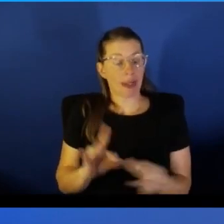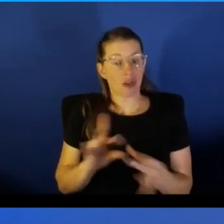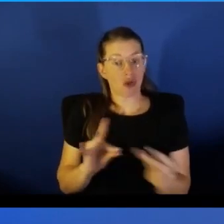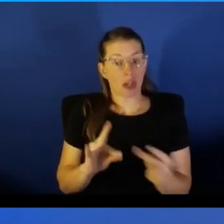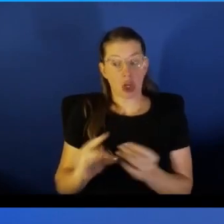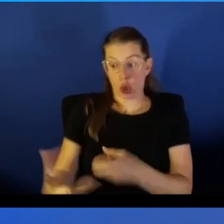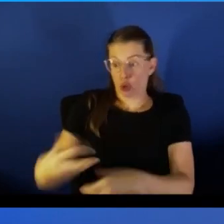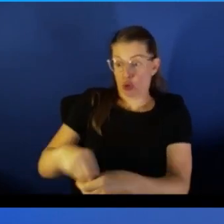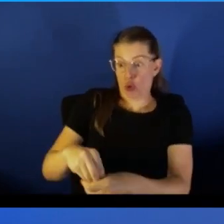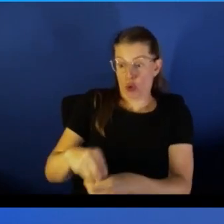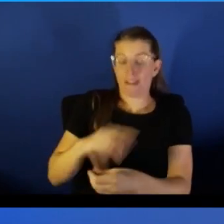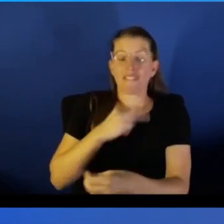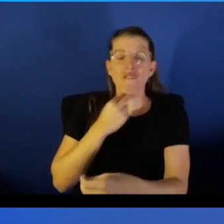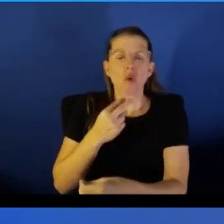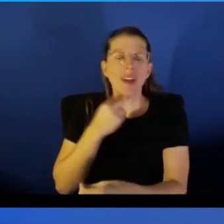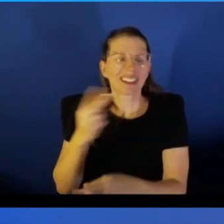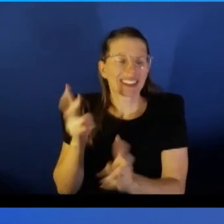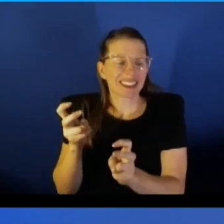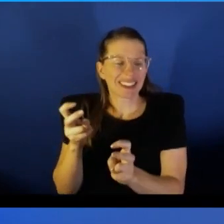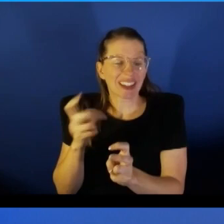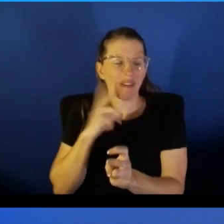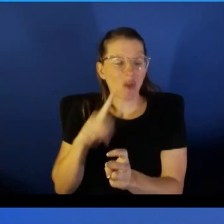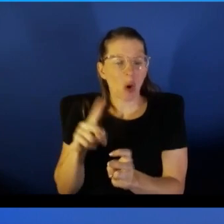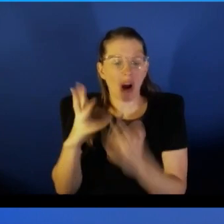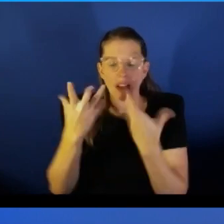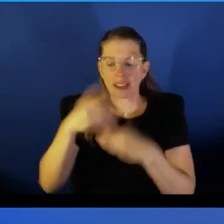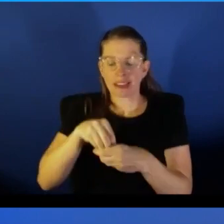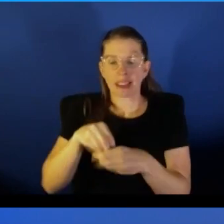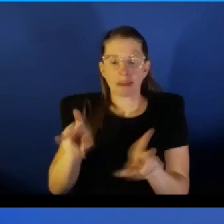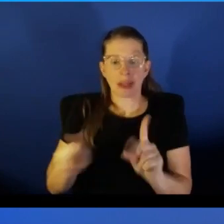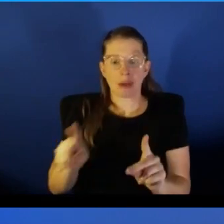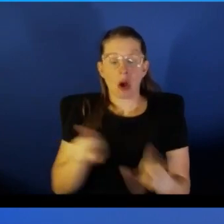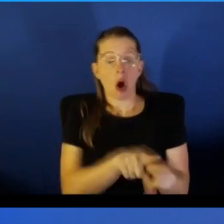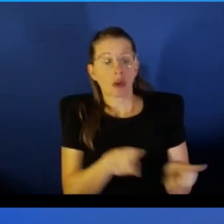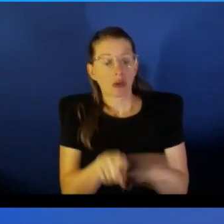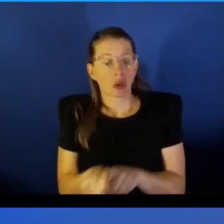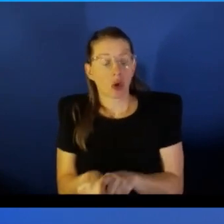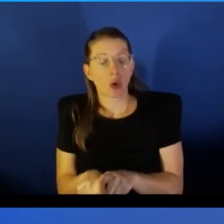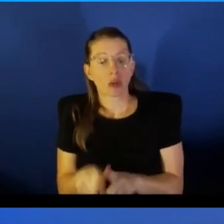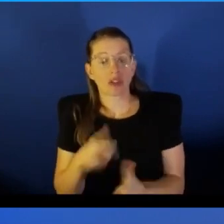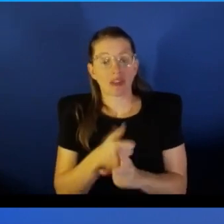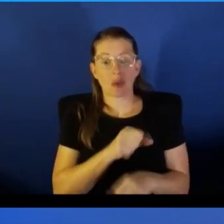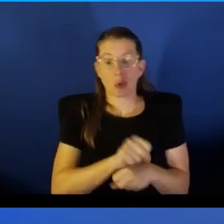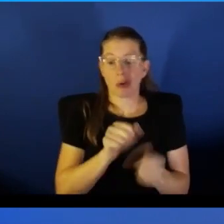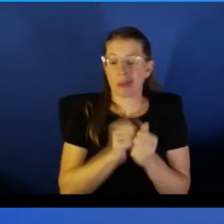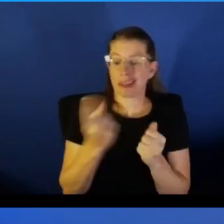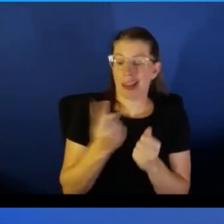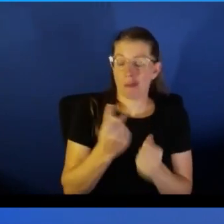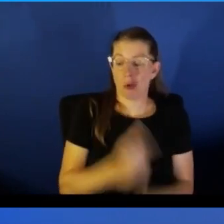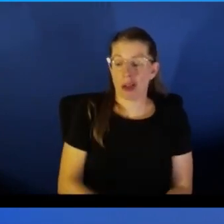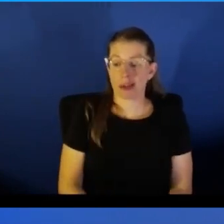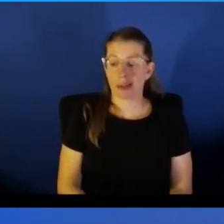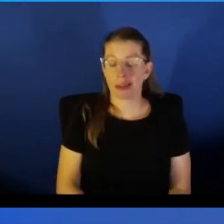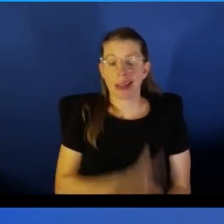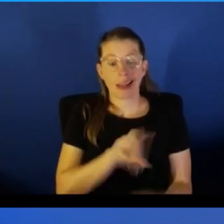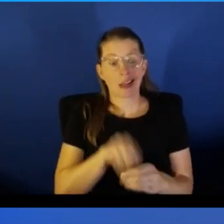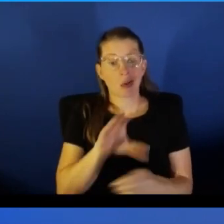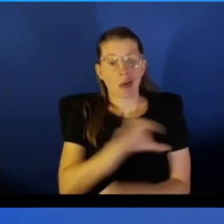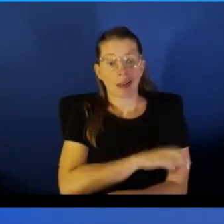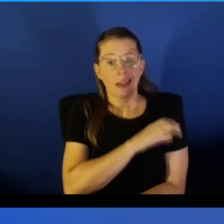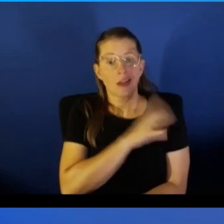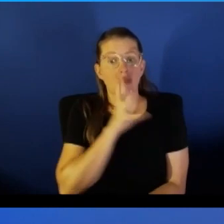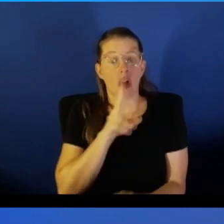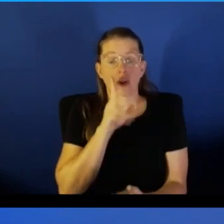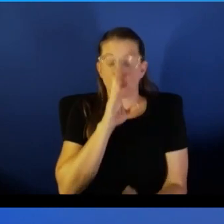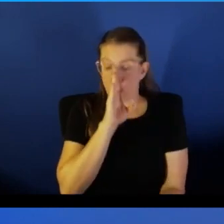including voices of autistic individuals, but also when you are working with someone in your clinic, to talk to that